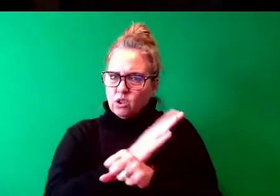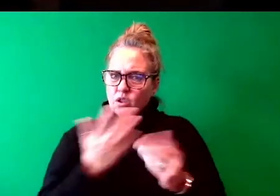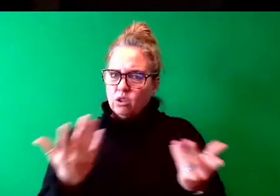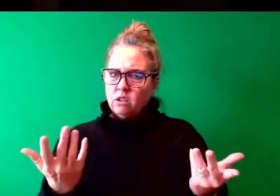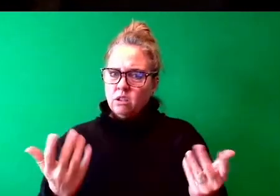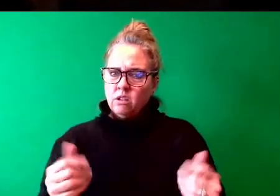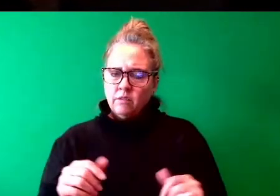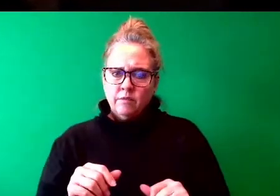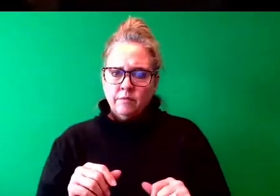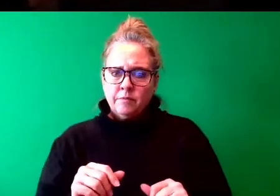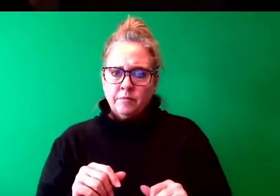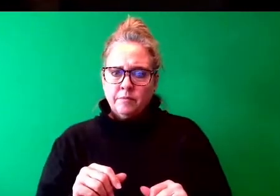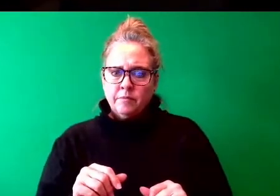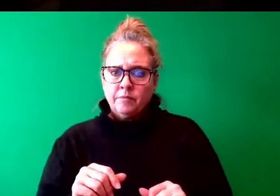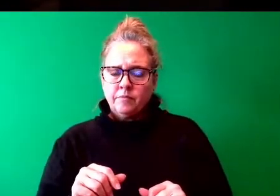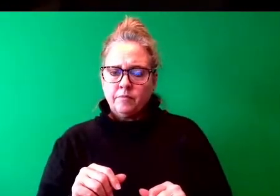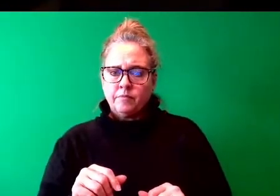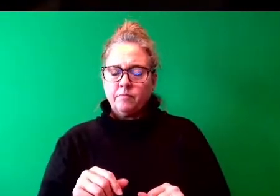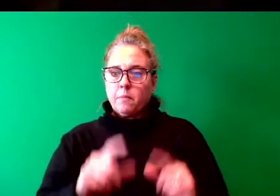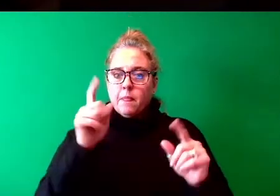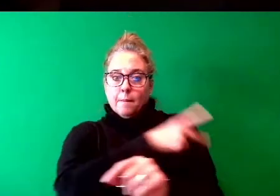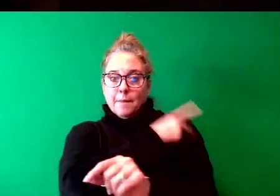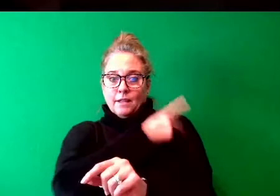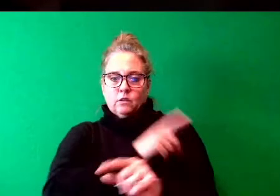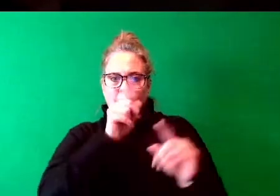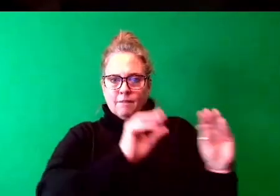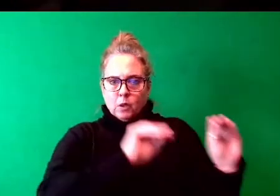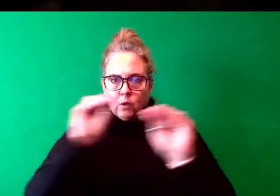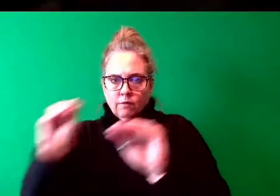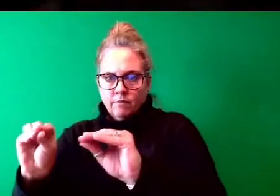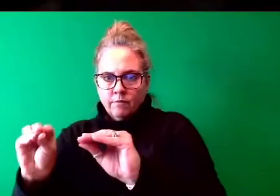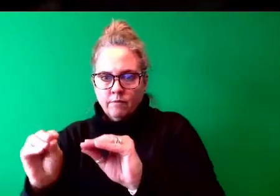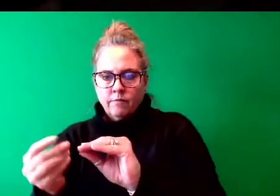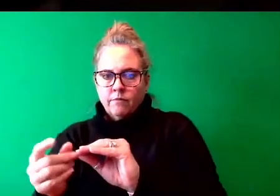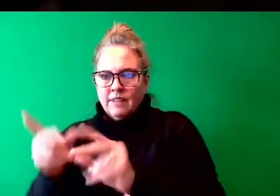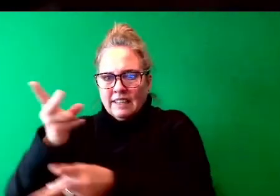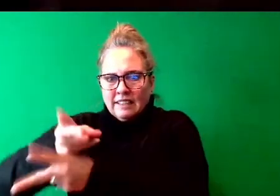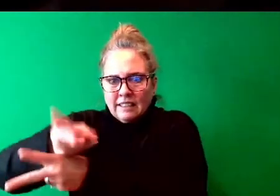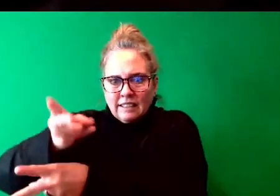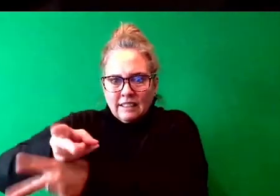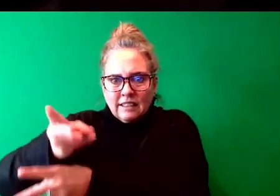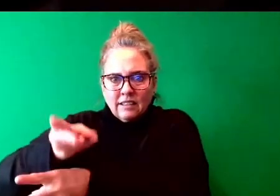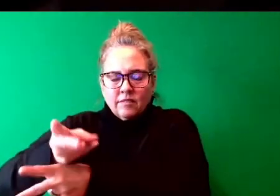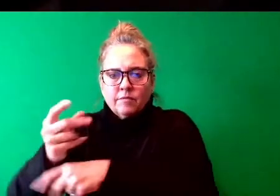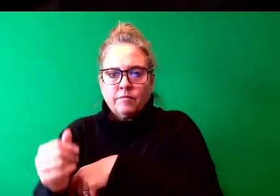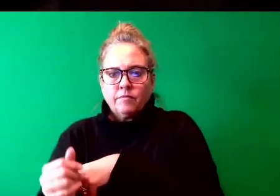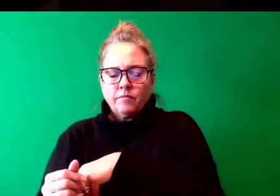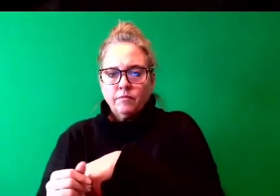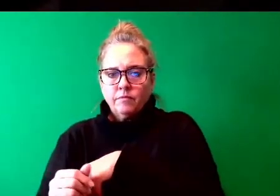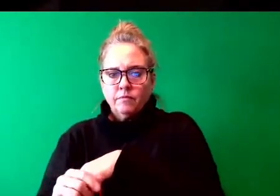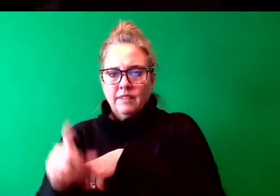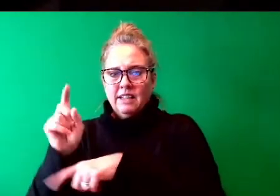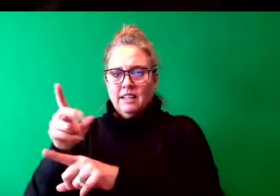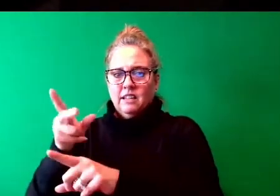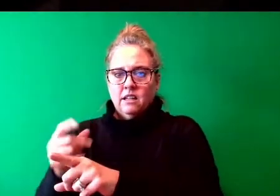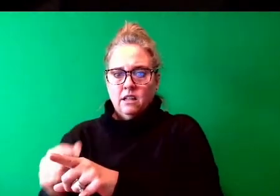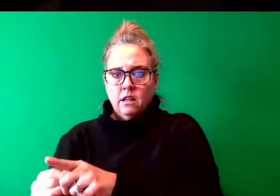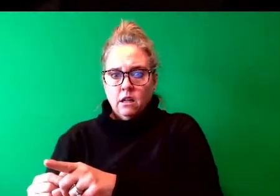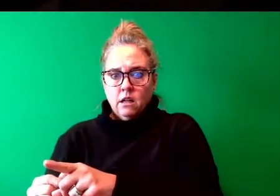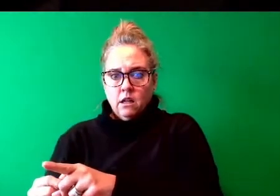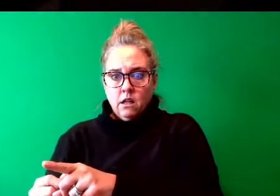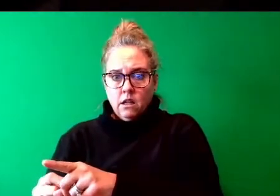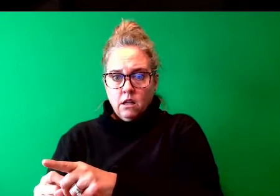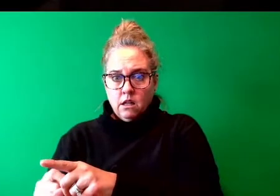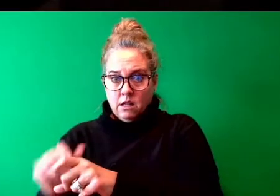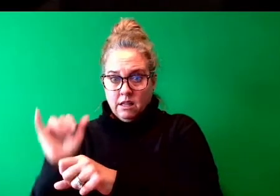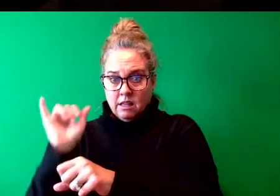areas so that they can care for the people that are there, and they will continue to do that and absorb that. It is what